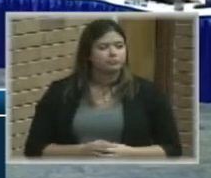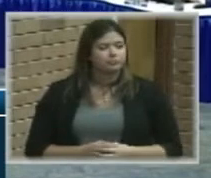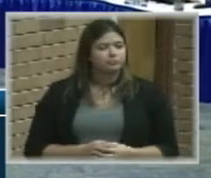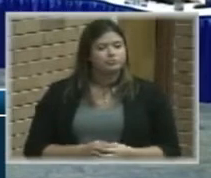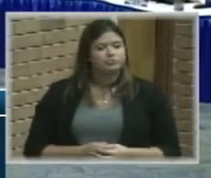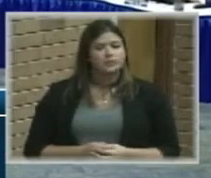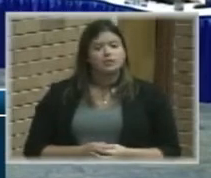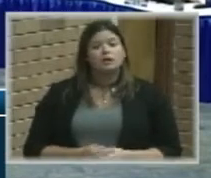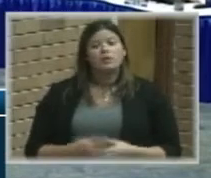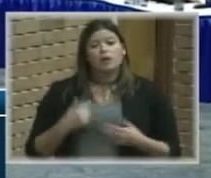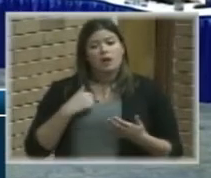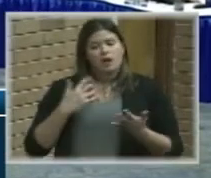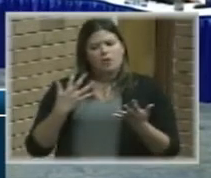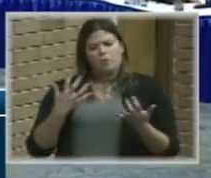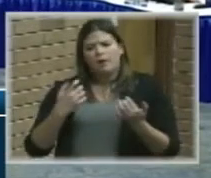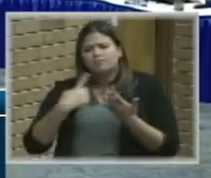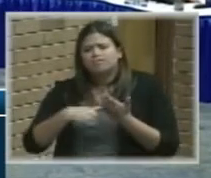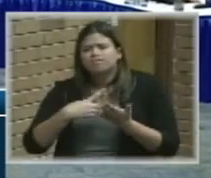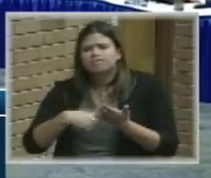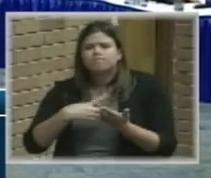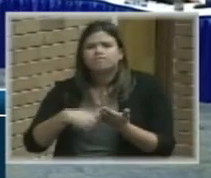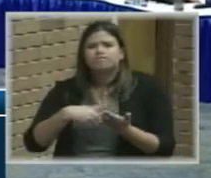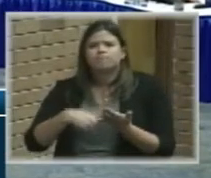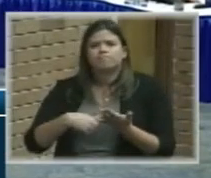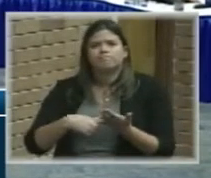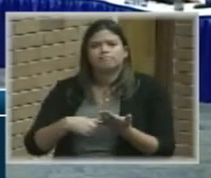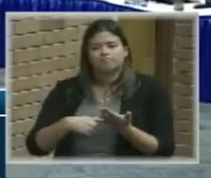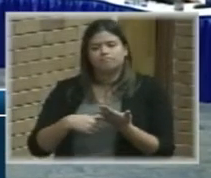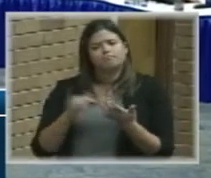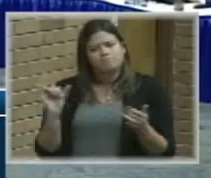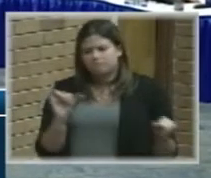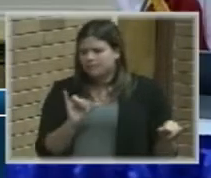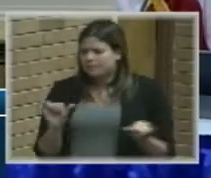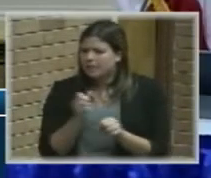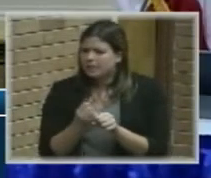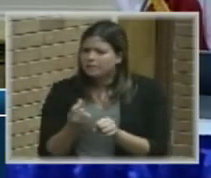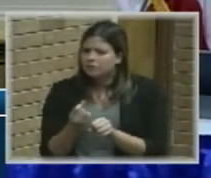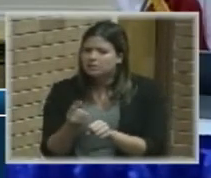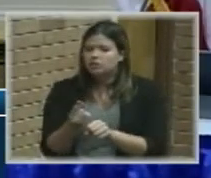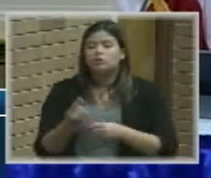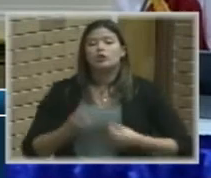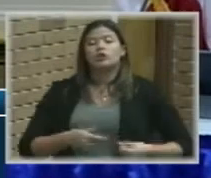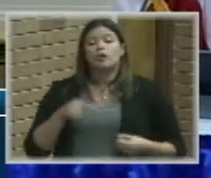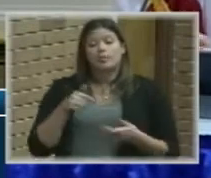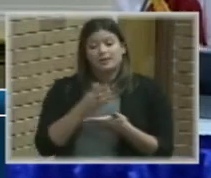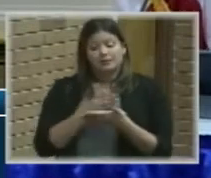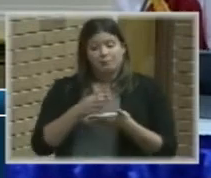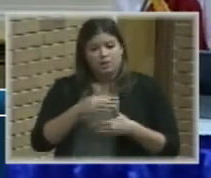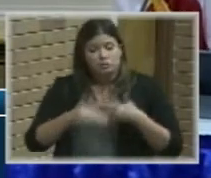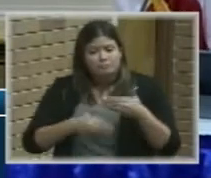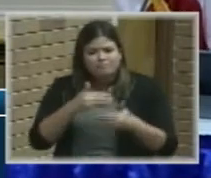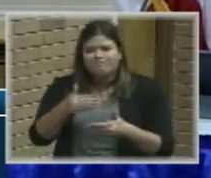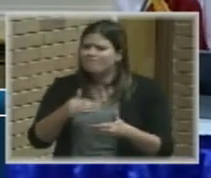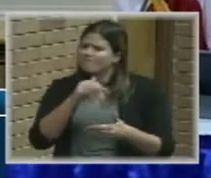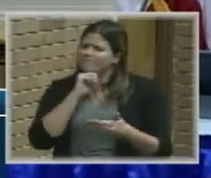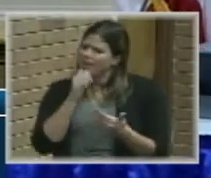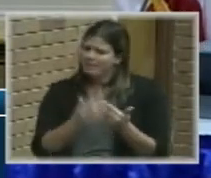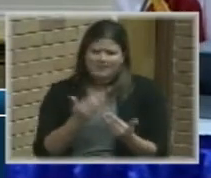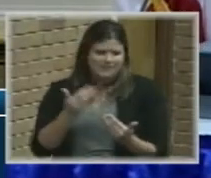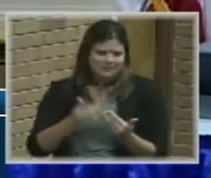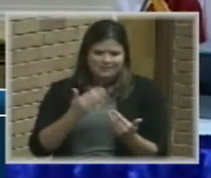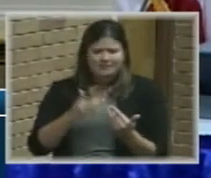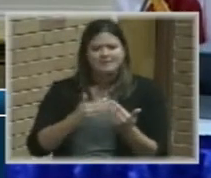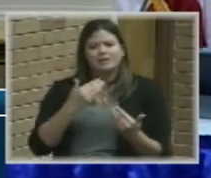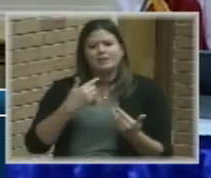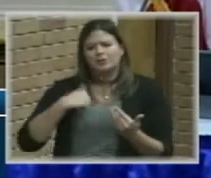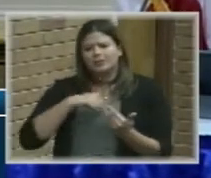Now, I want to talk about, as we do each year, because this budget process is not an easy one. We face